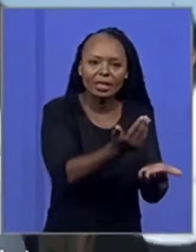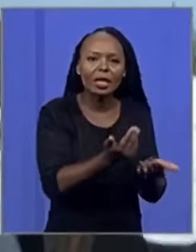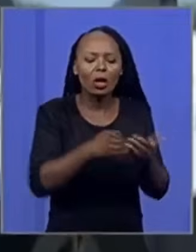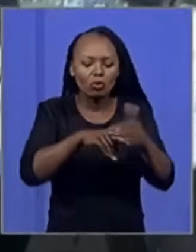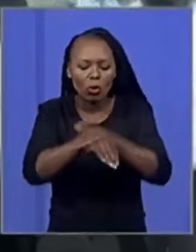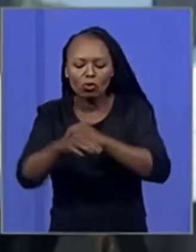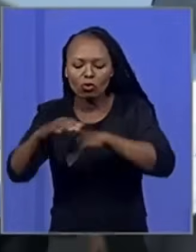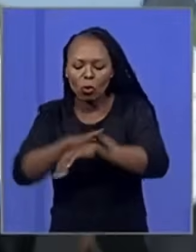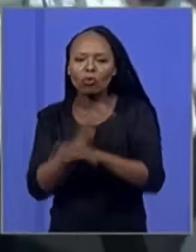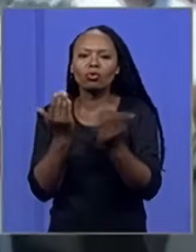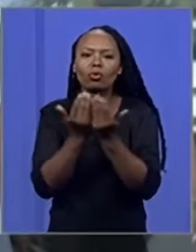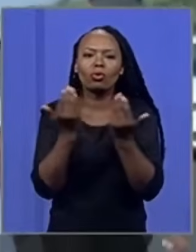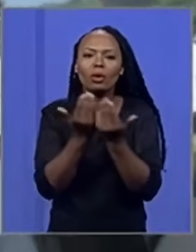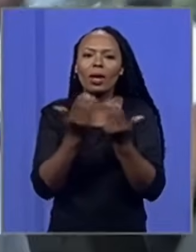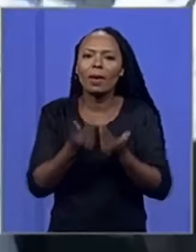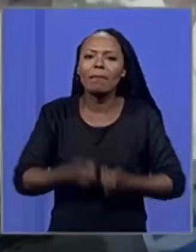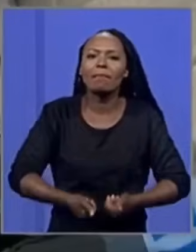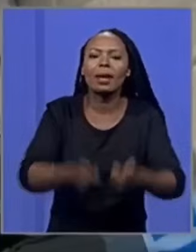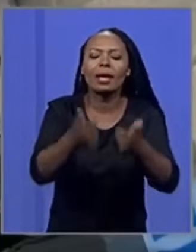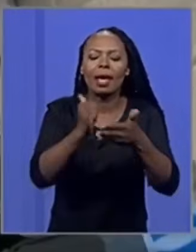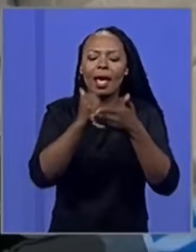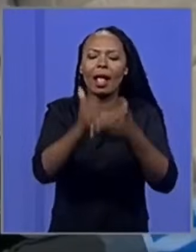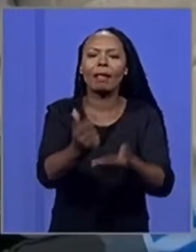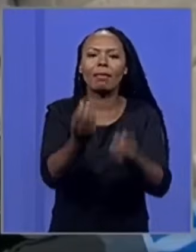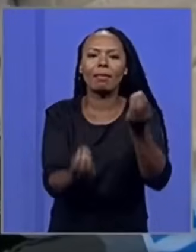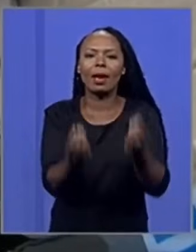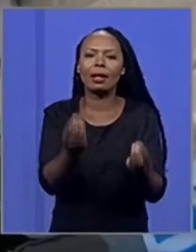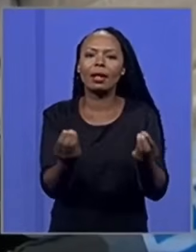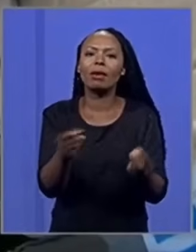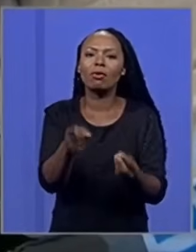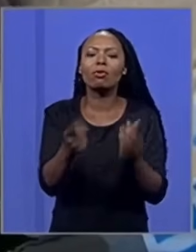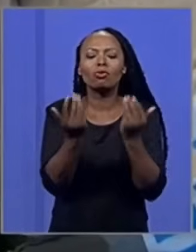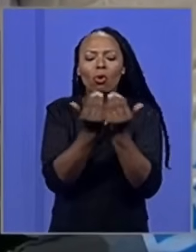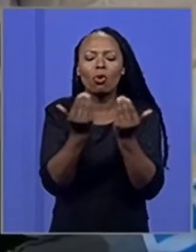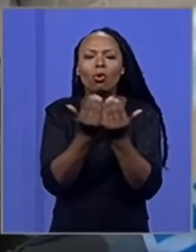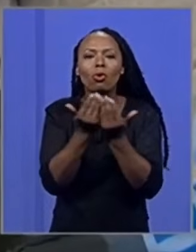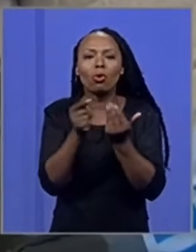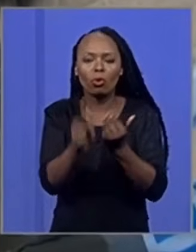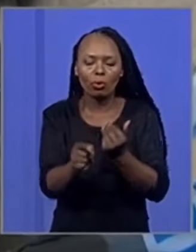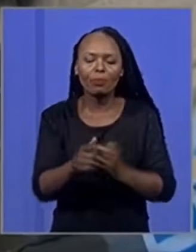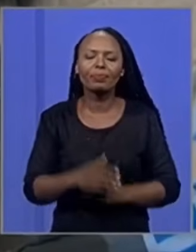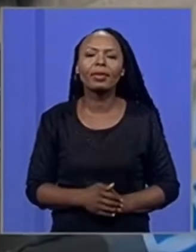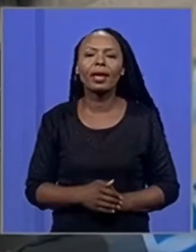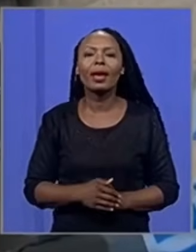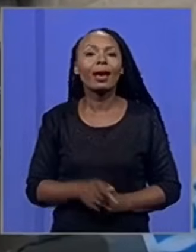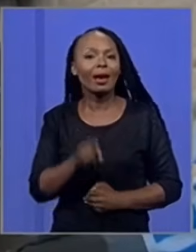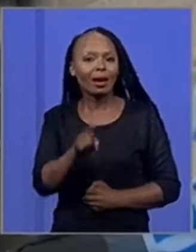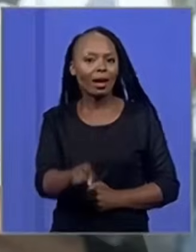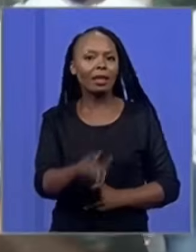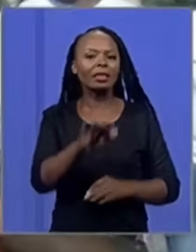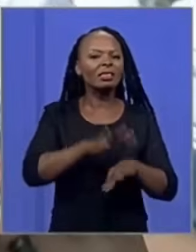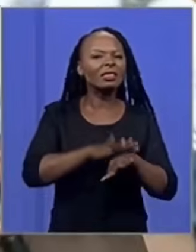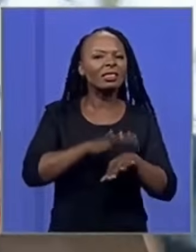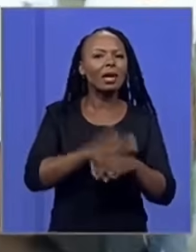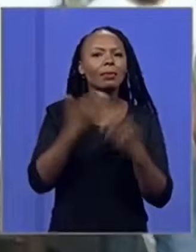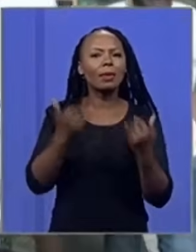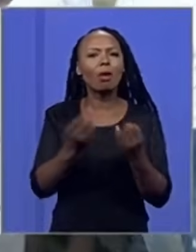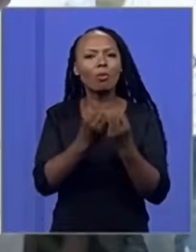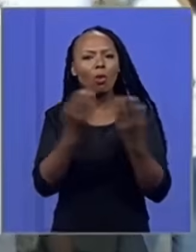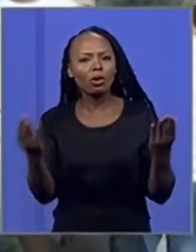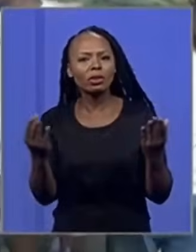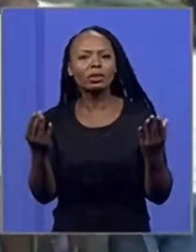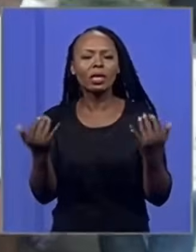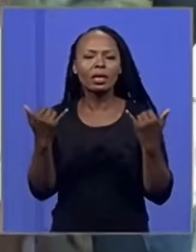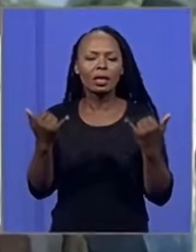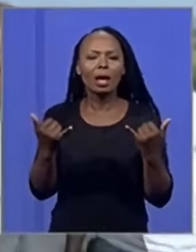rona ka January ha ba boela go dikolong. Re bona go le bonolo ka ntleng ya gore ka nako eno ke nako e leng gore ba gaitsho ba tlile gae ba ileng gore